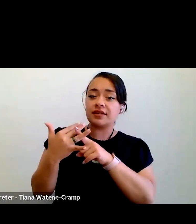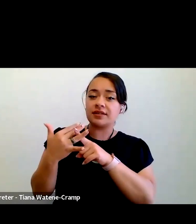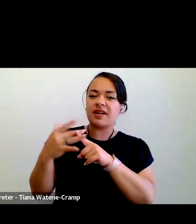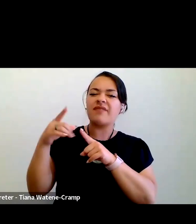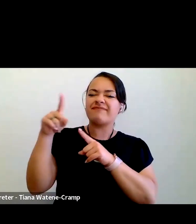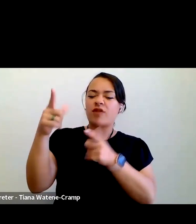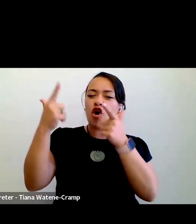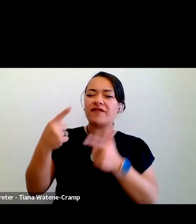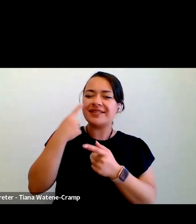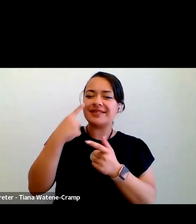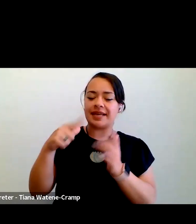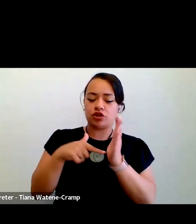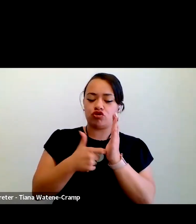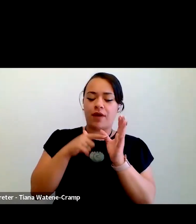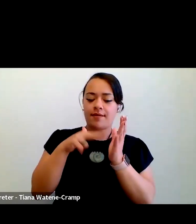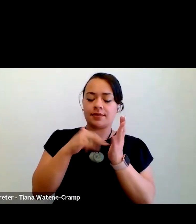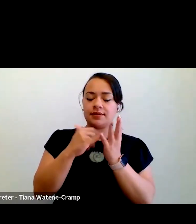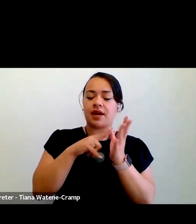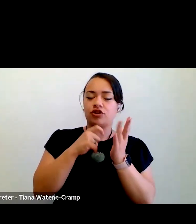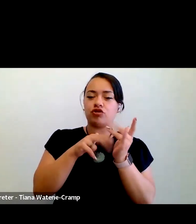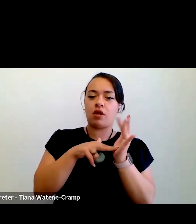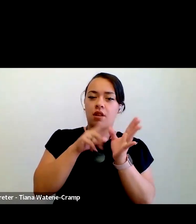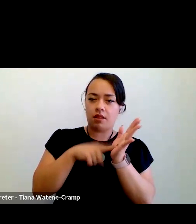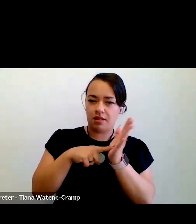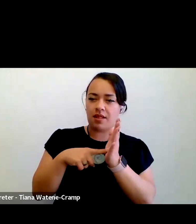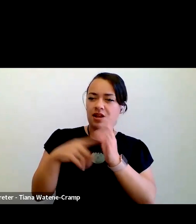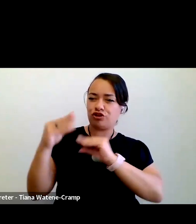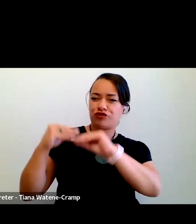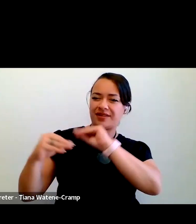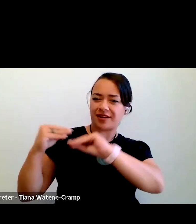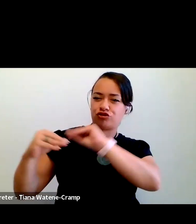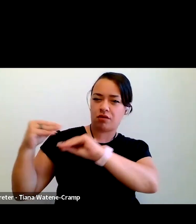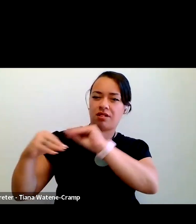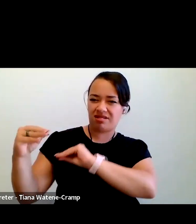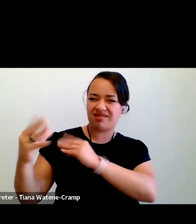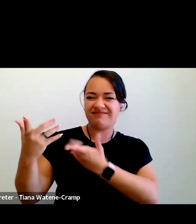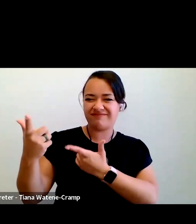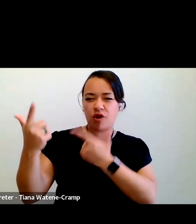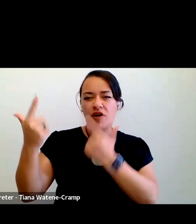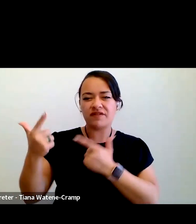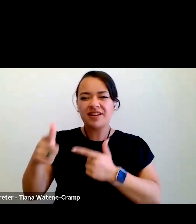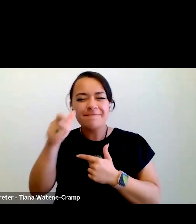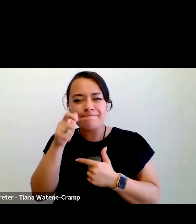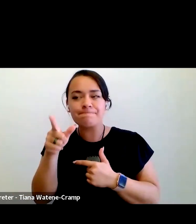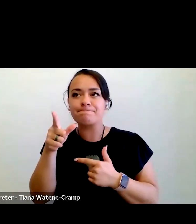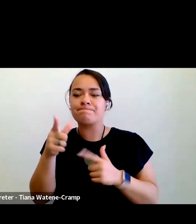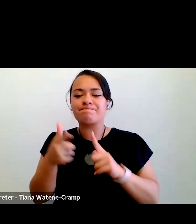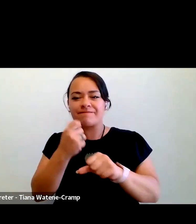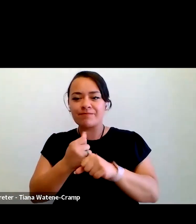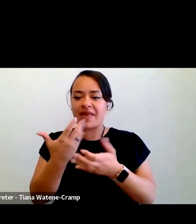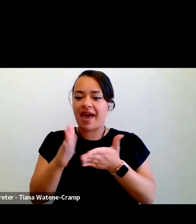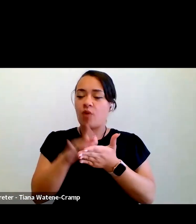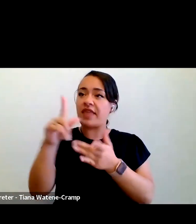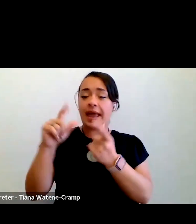are often valued. You can see that in kind of operations in terms of the way that sending an email and getting a timely response is